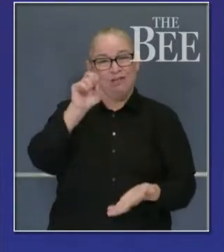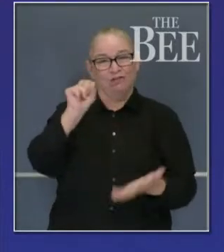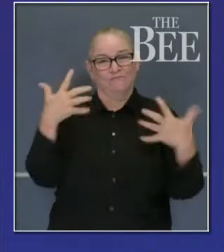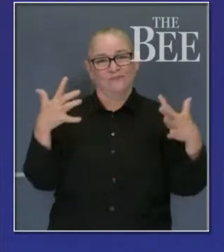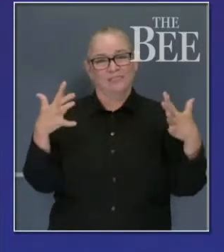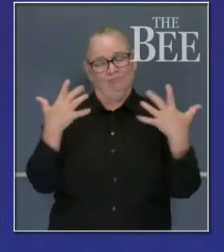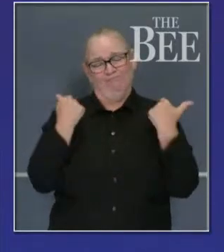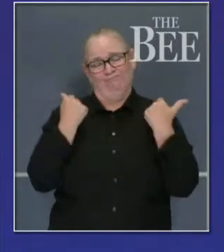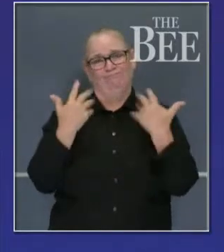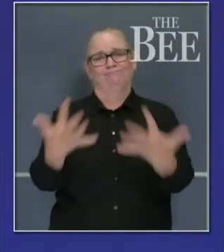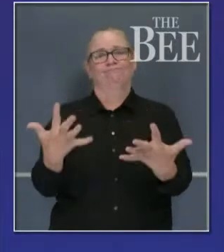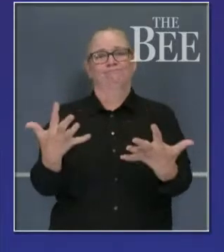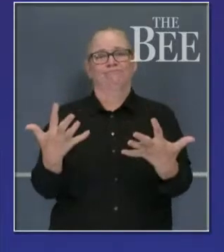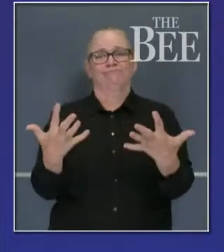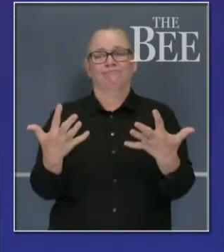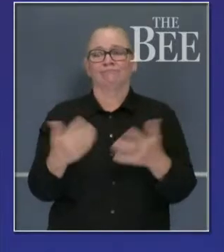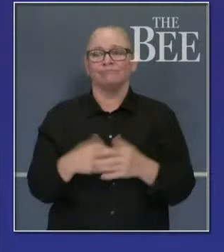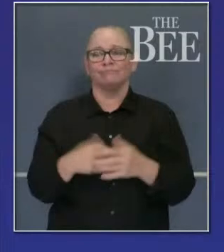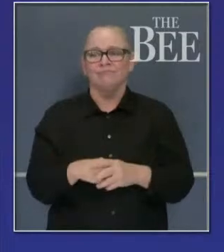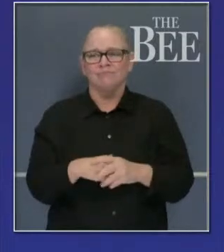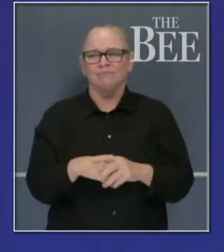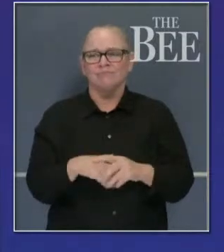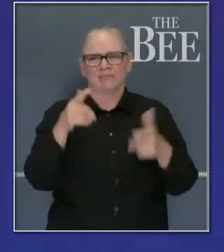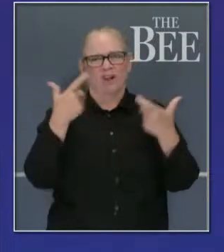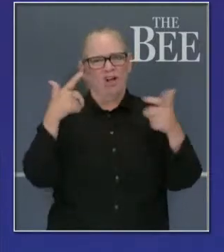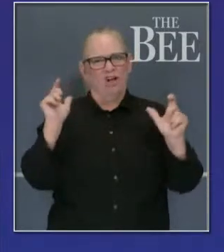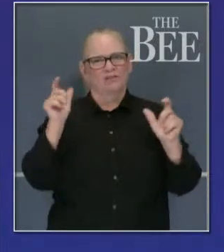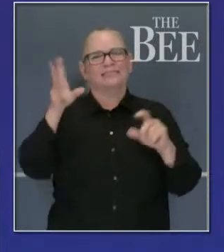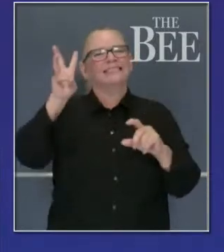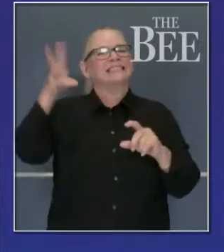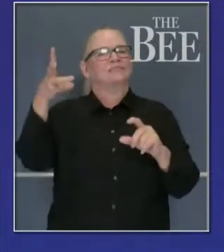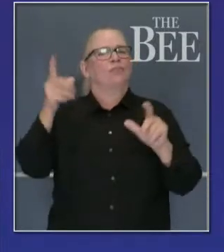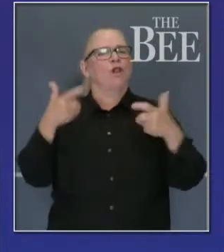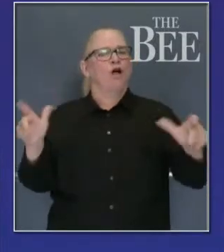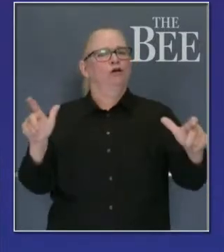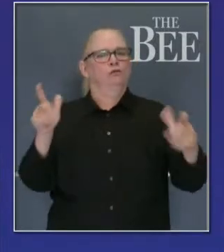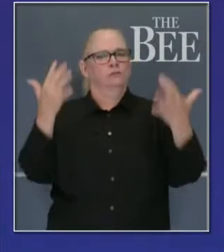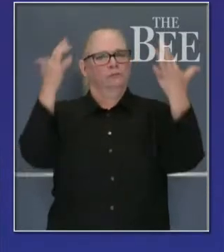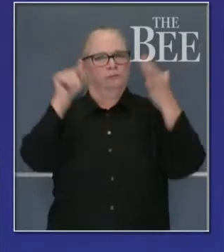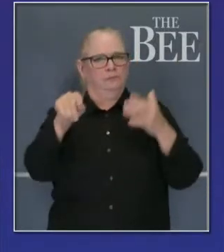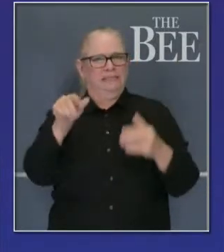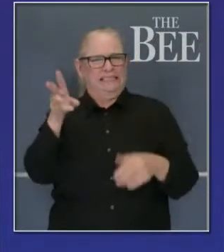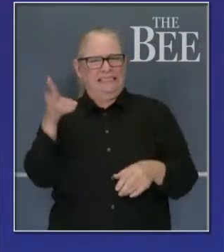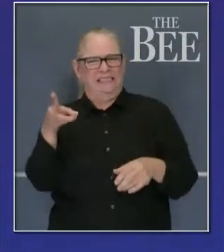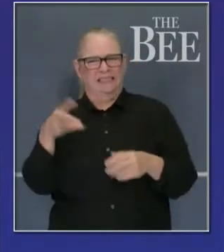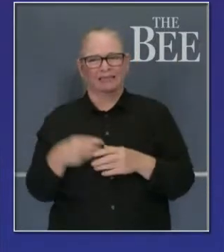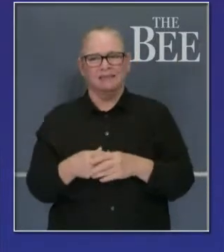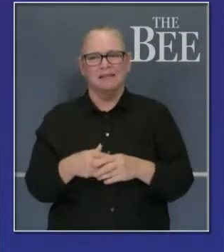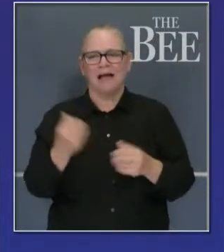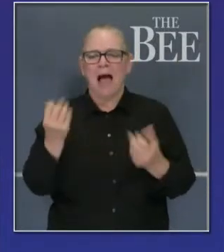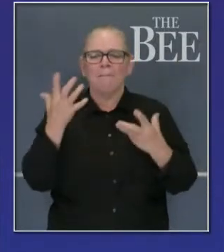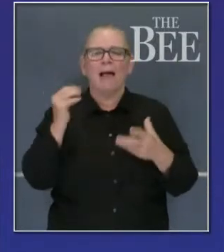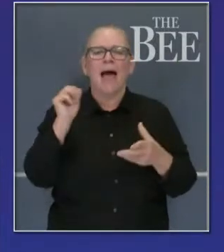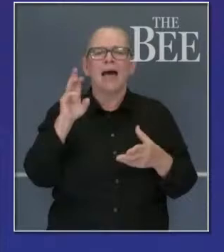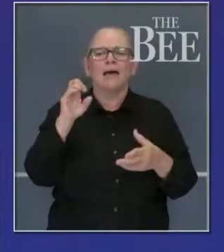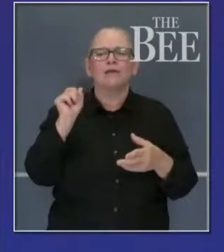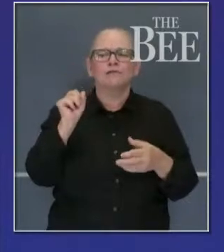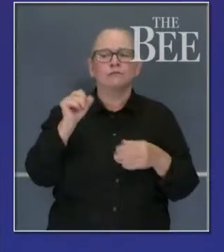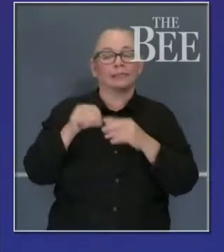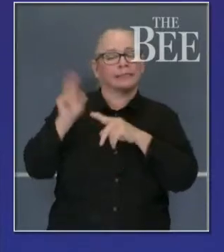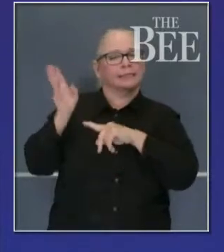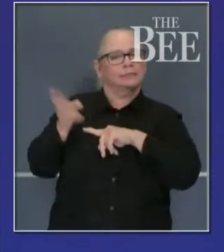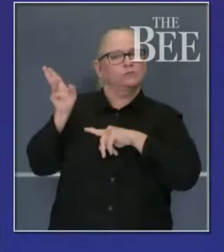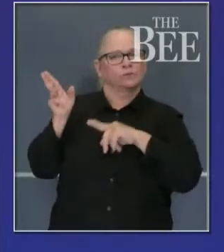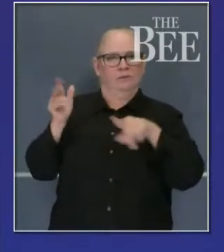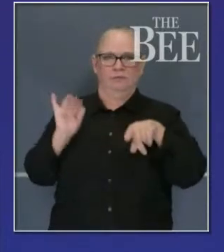substantial, representing the largest or sixth largest wildfire in terms of acreage lost in California history. And by the way, the creek is the